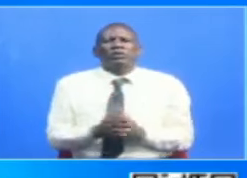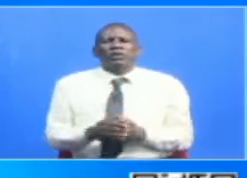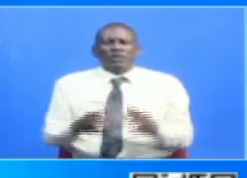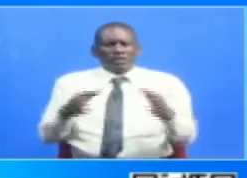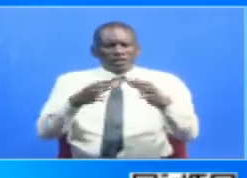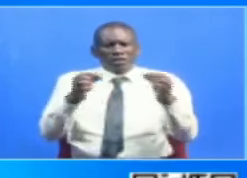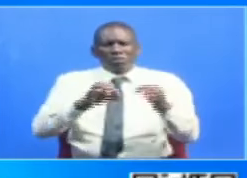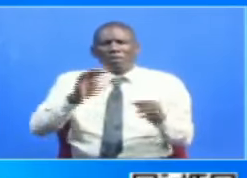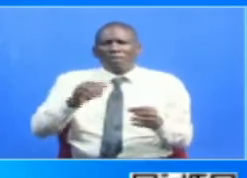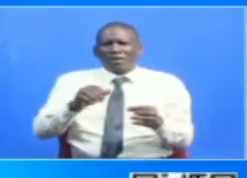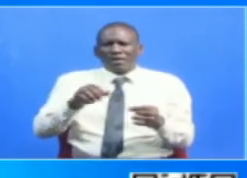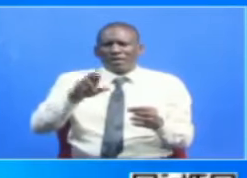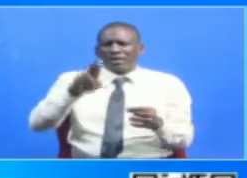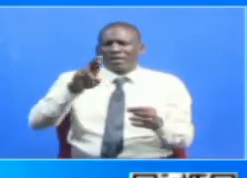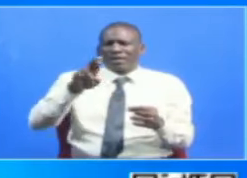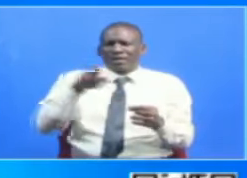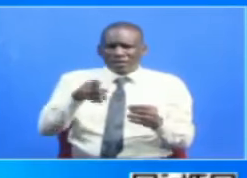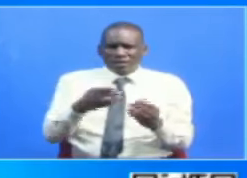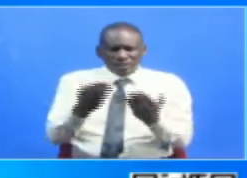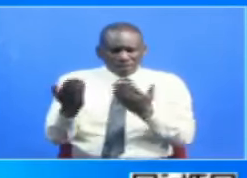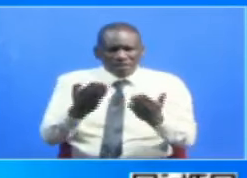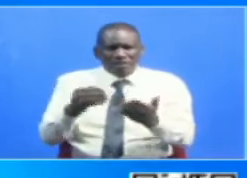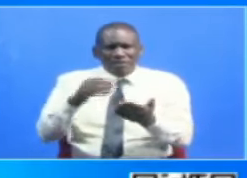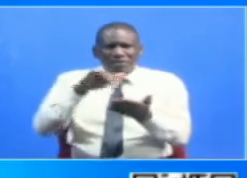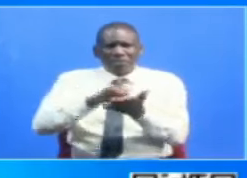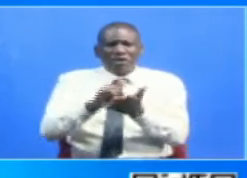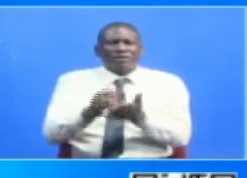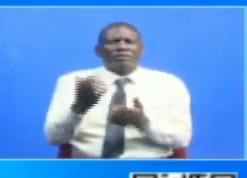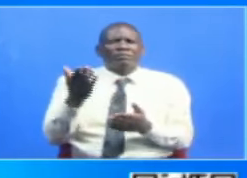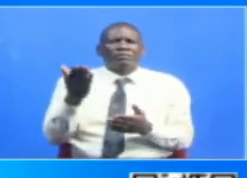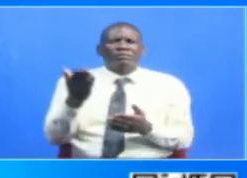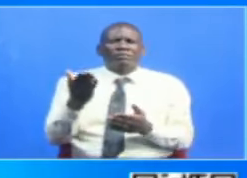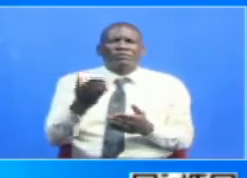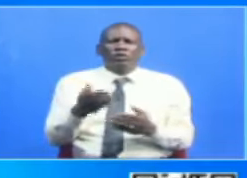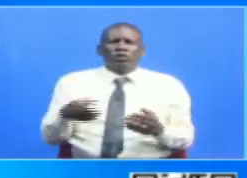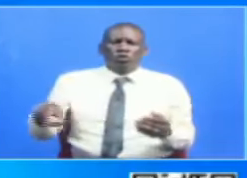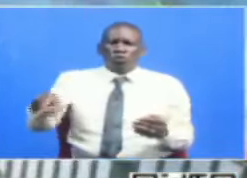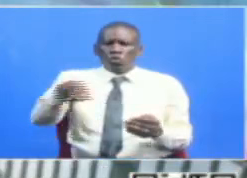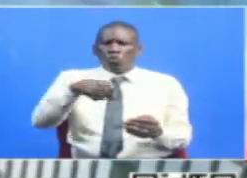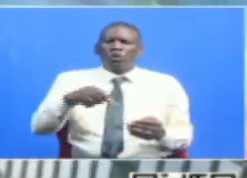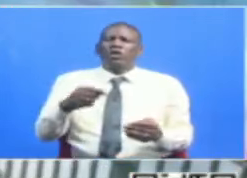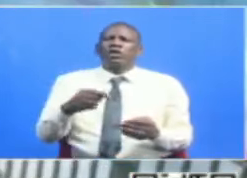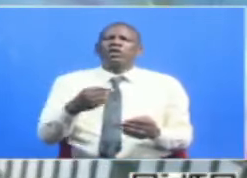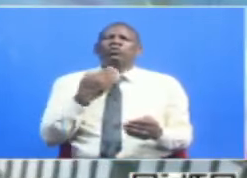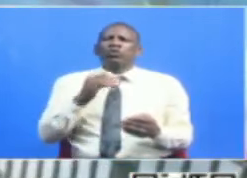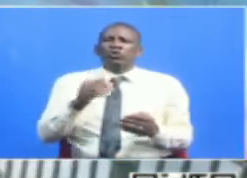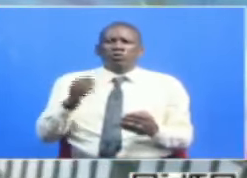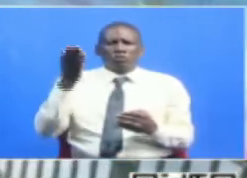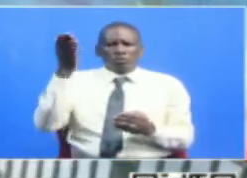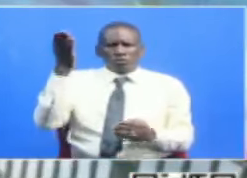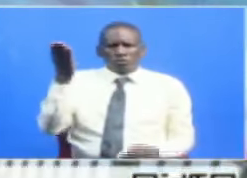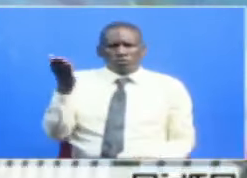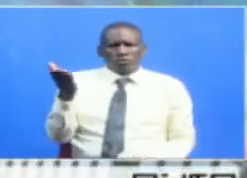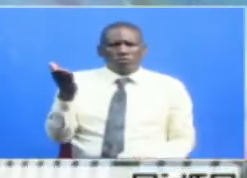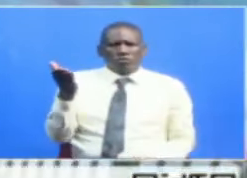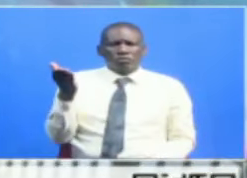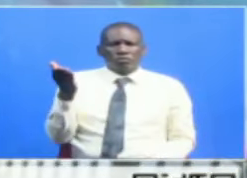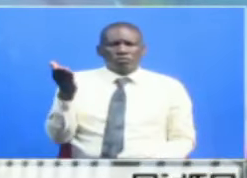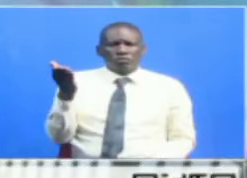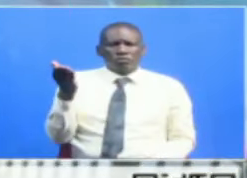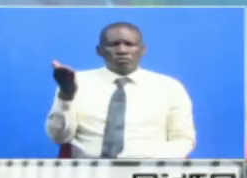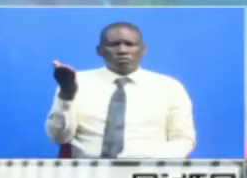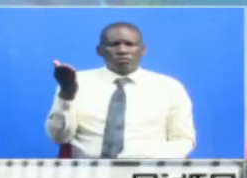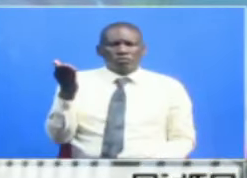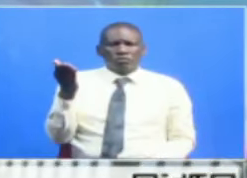by RETRAK reads on part, and I quote, "We urge for a comprehensive consideration of the